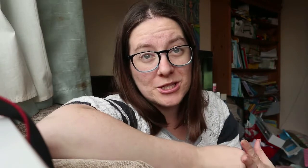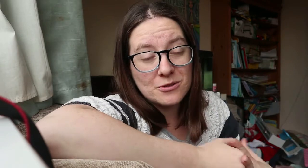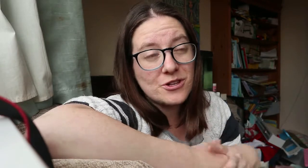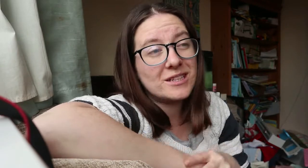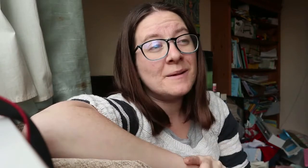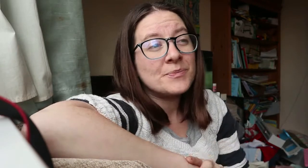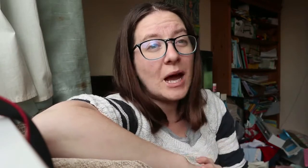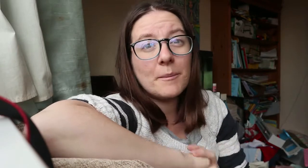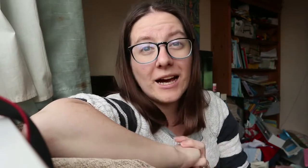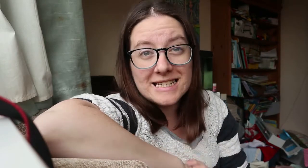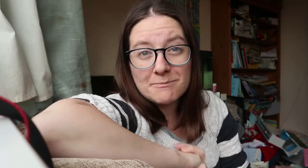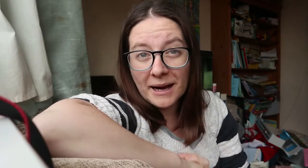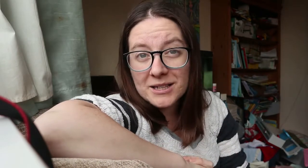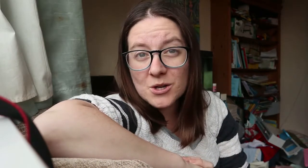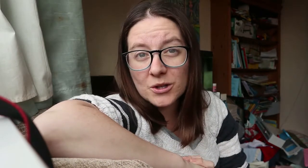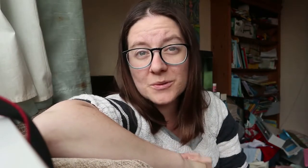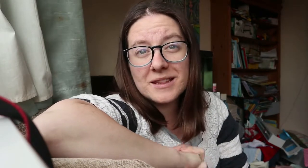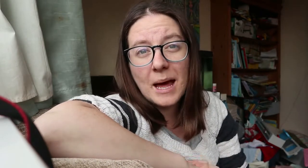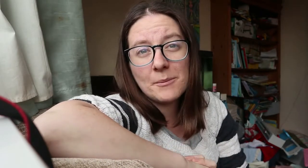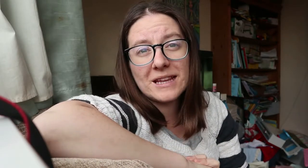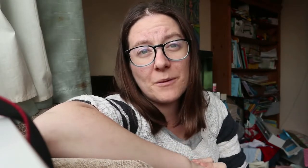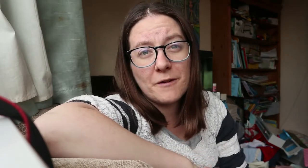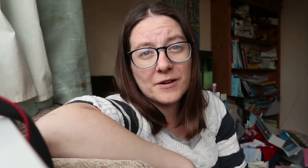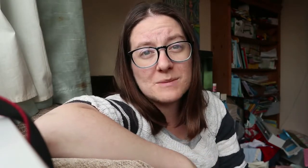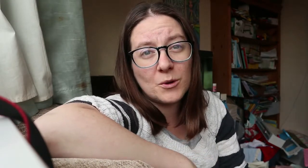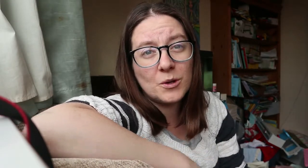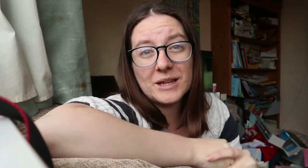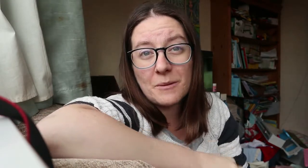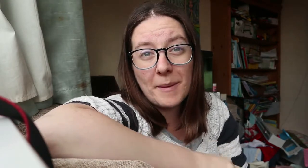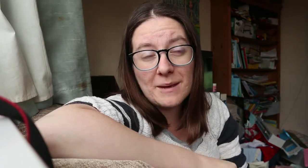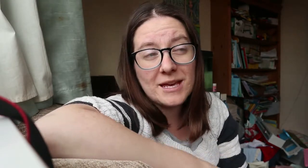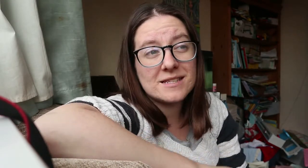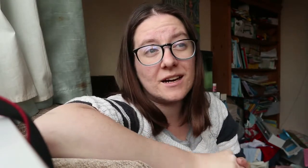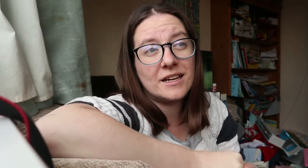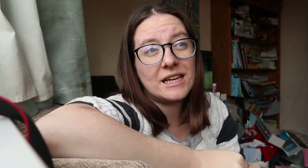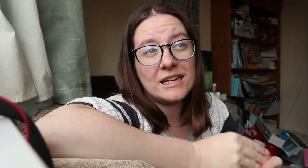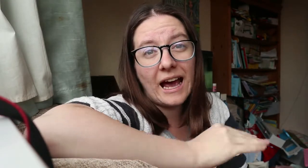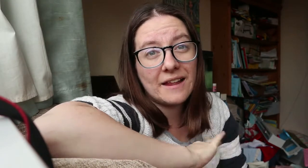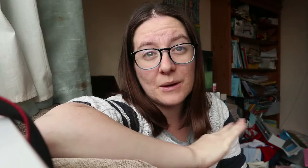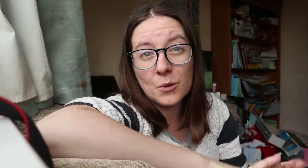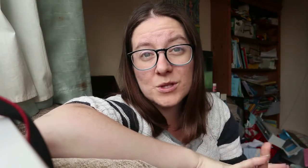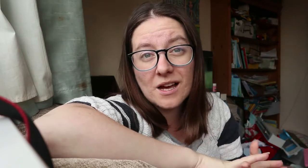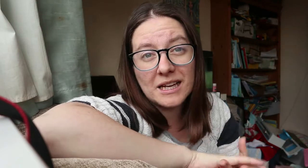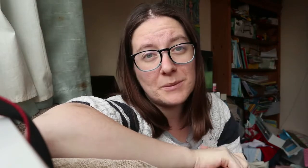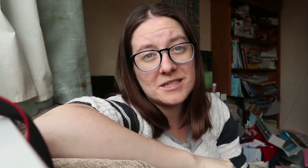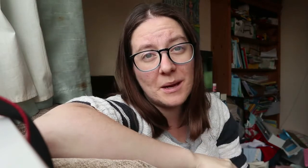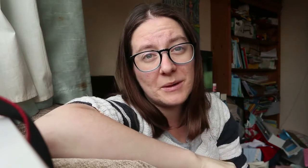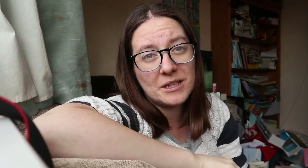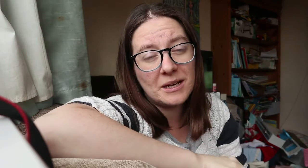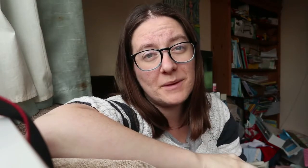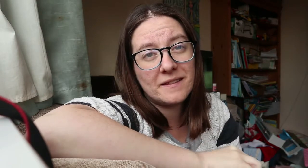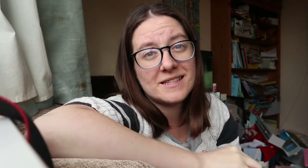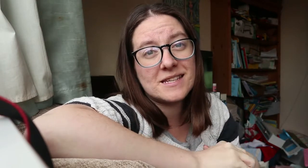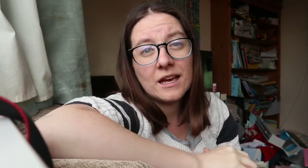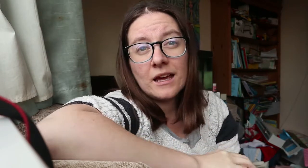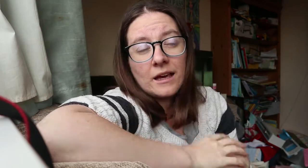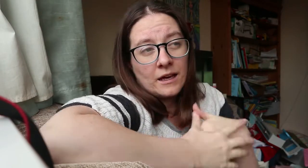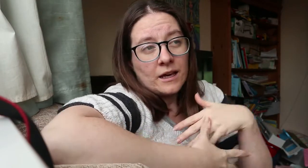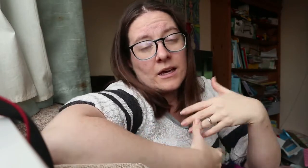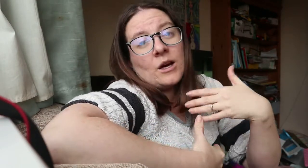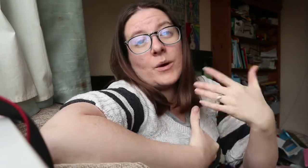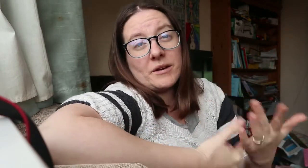teach it to my children. Um, I did Makaton with them when they were very small, when they were babies. I, they were all signing by the time they were nine months.